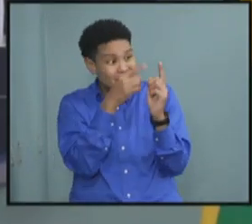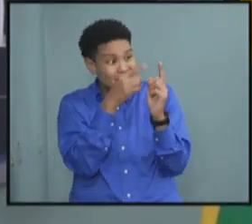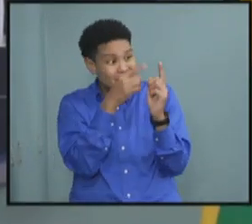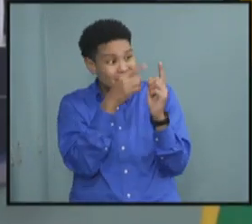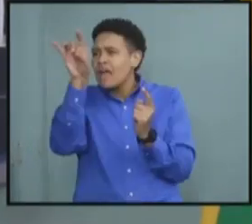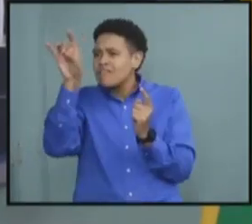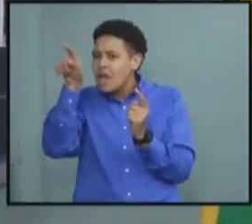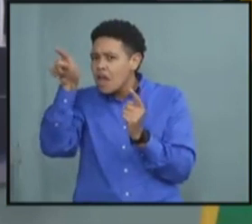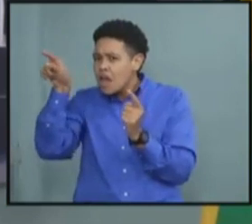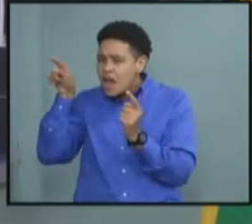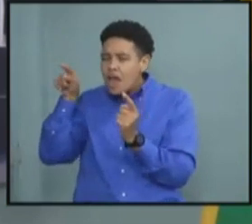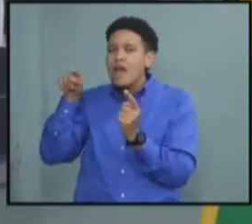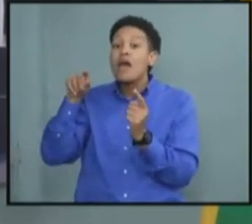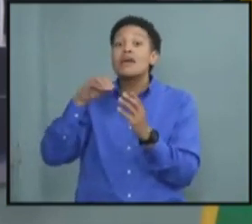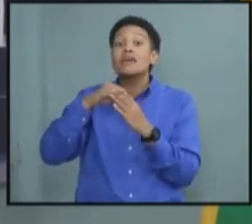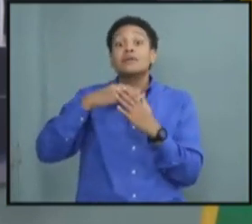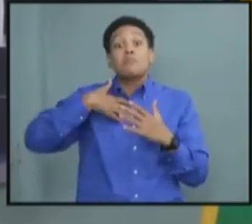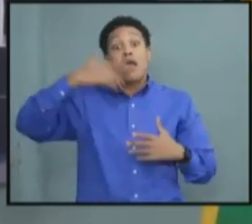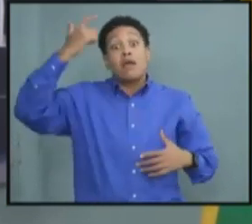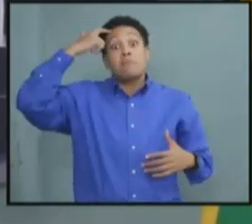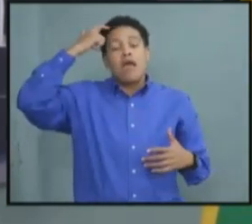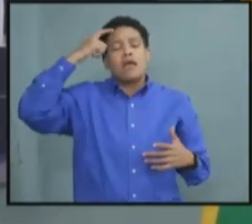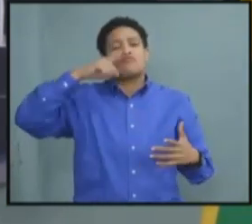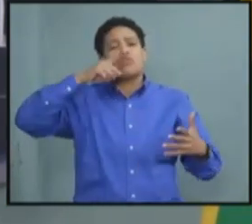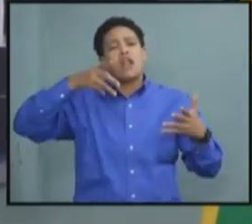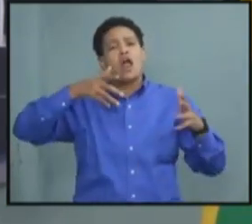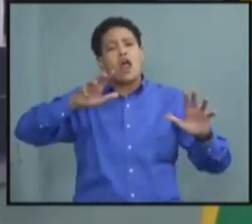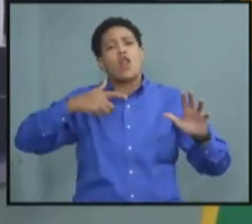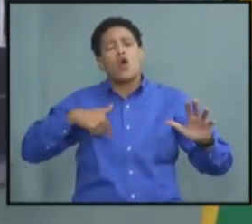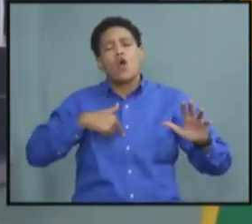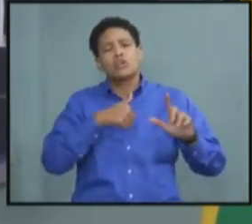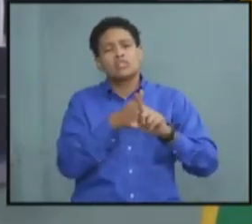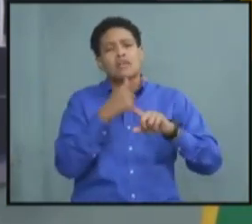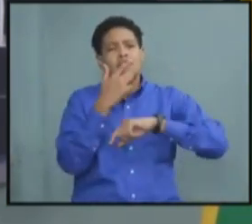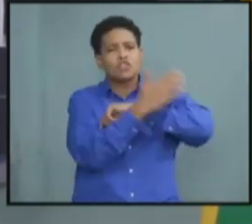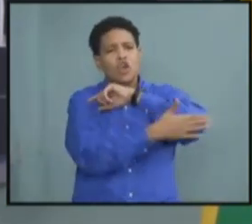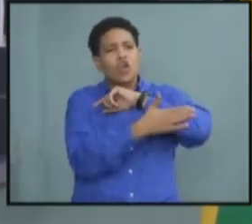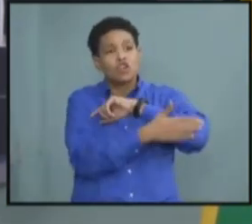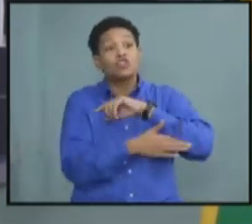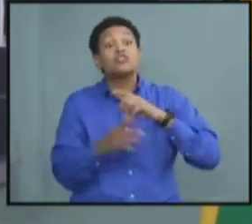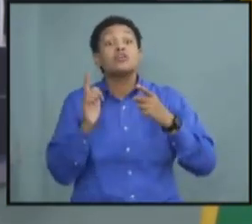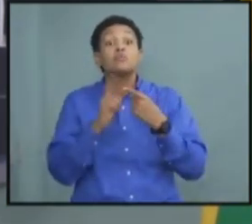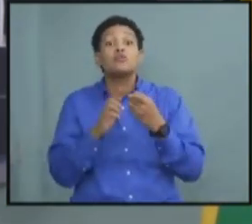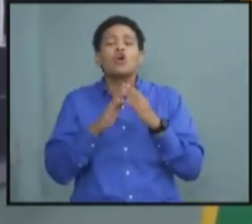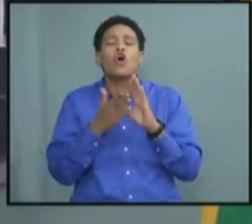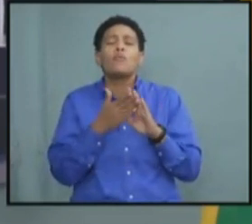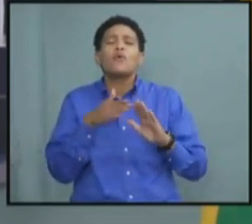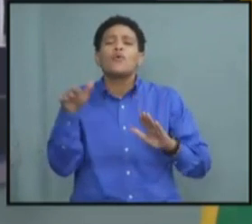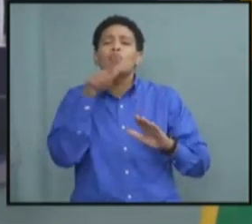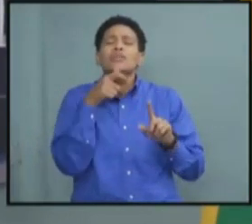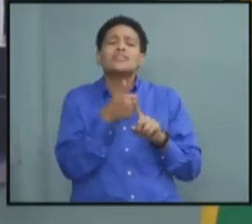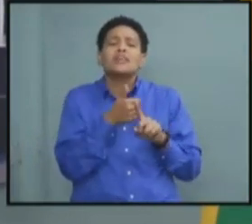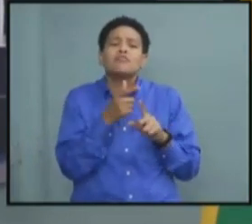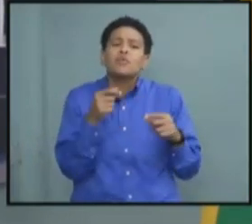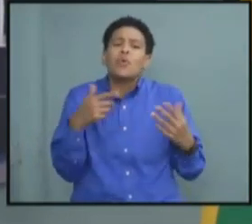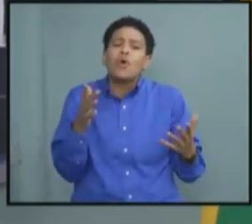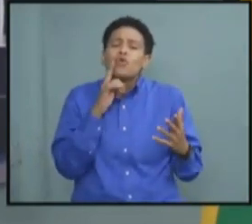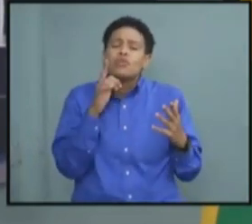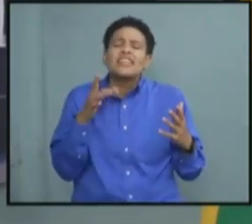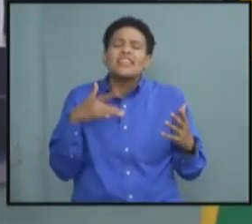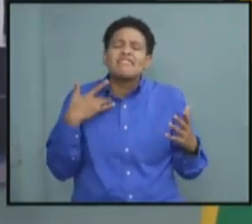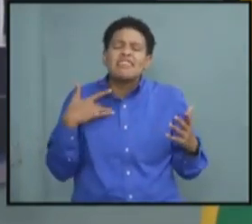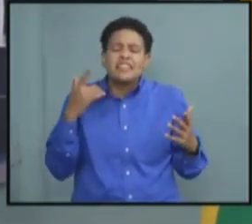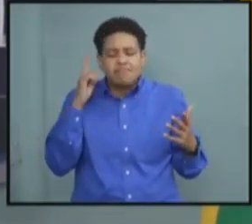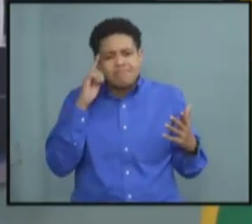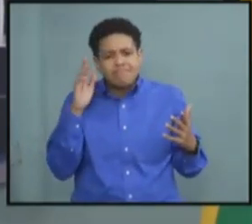and has, to my mind, allowed us to, as a country and as communities, to bring closure